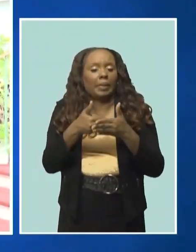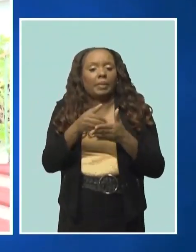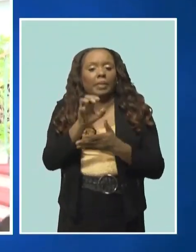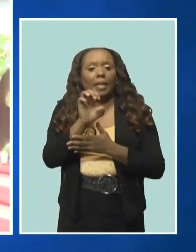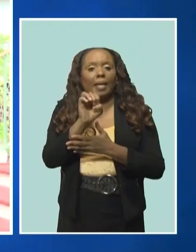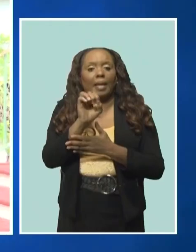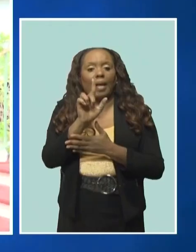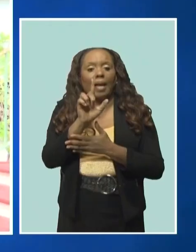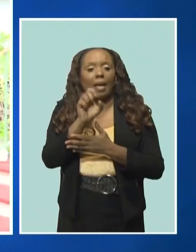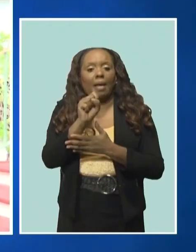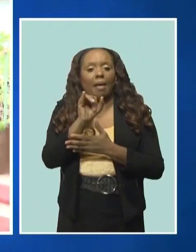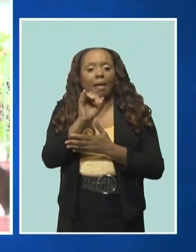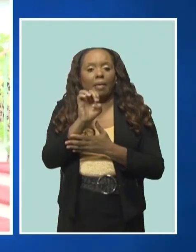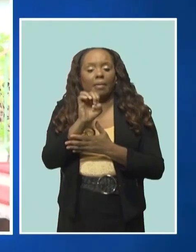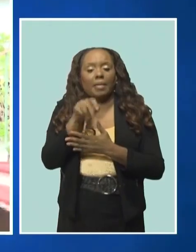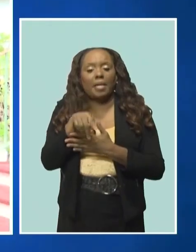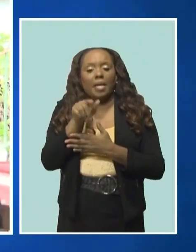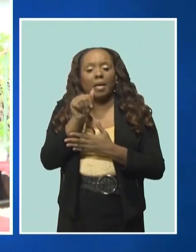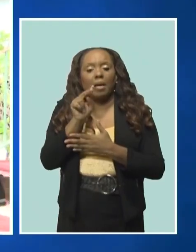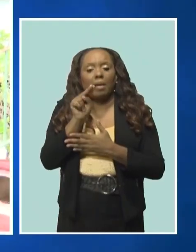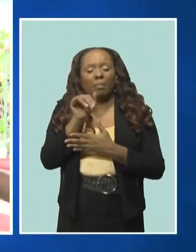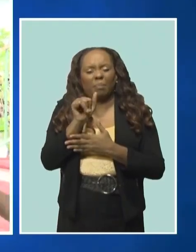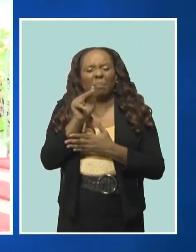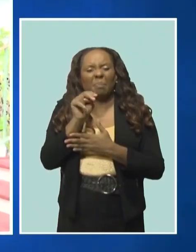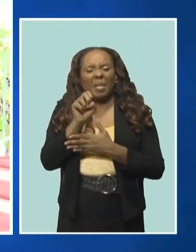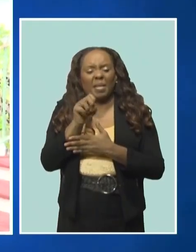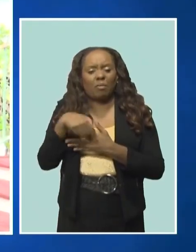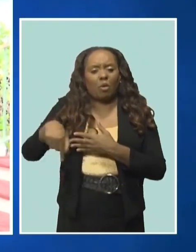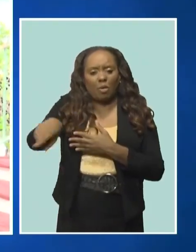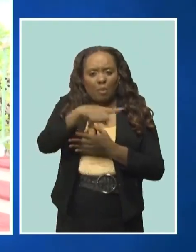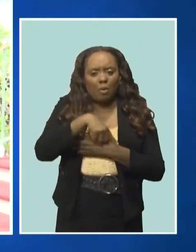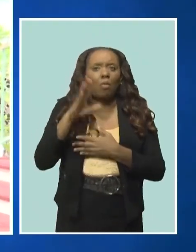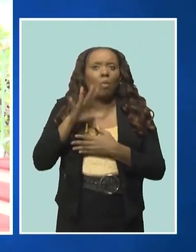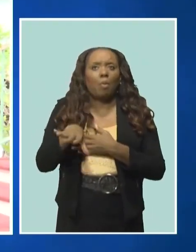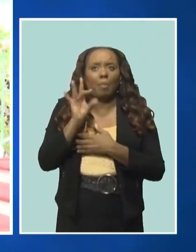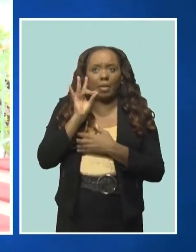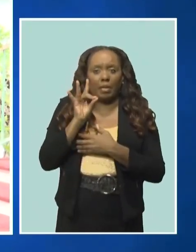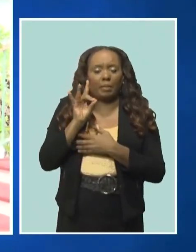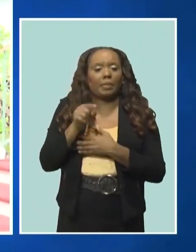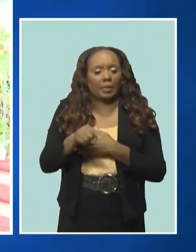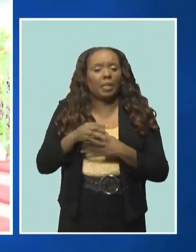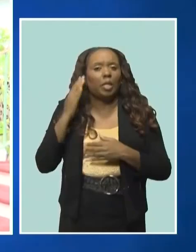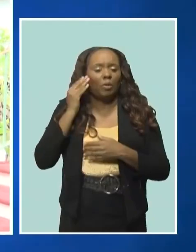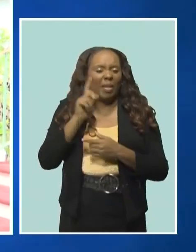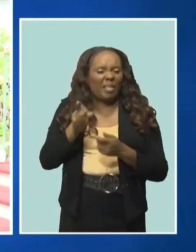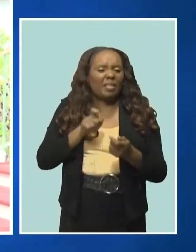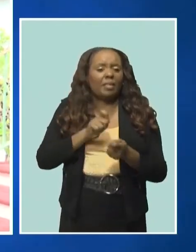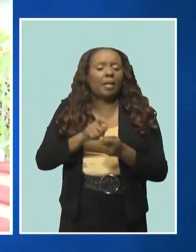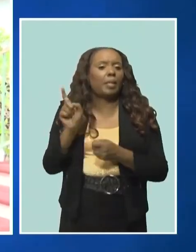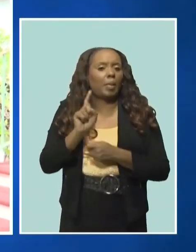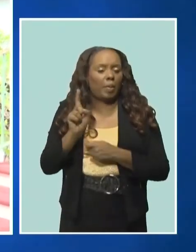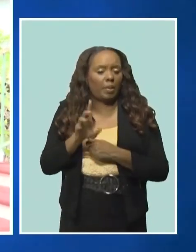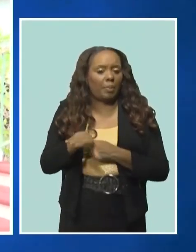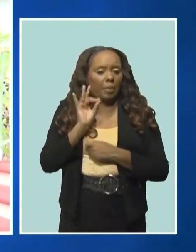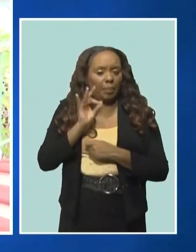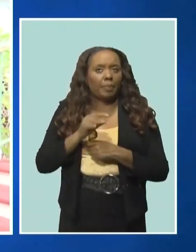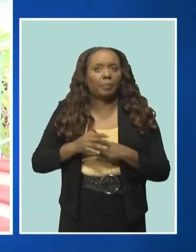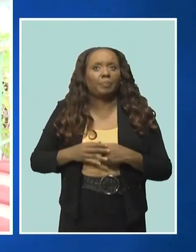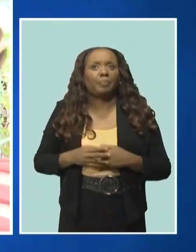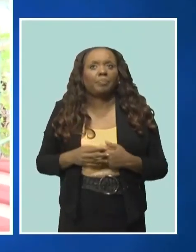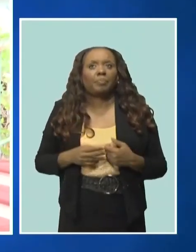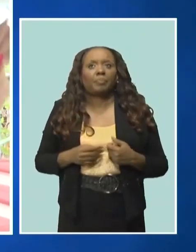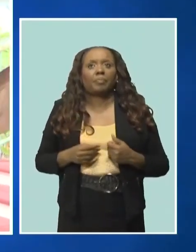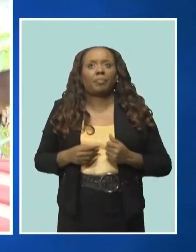area, and they will also say this is the area I will collect you from, so you know exactly where you're going to be. And then there is a